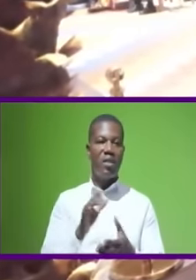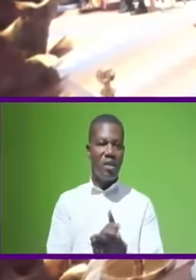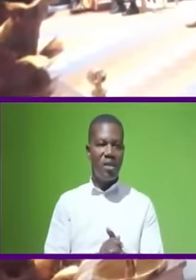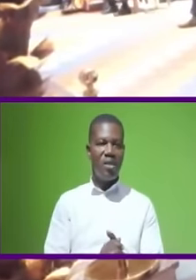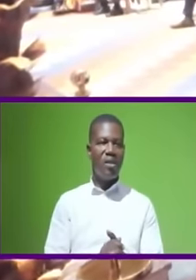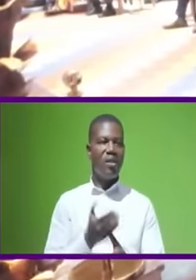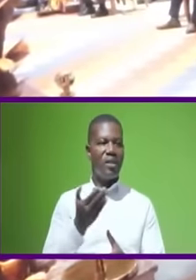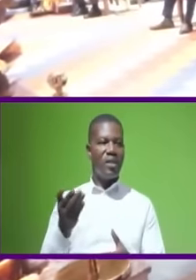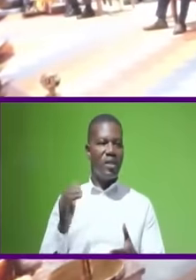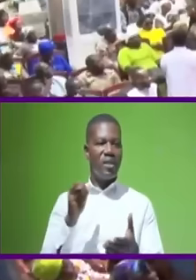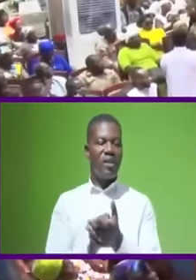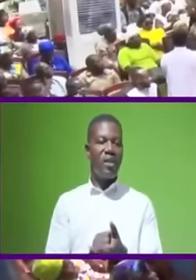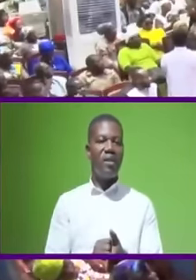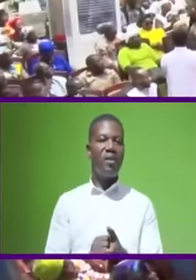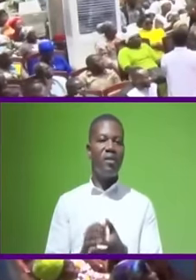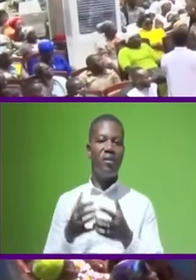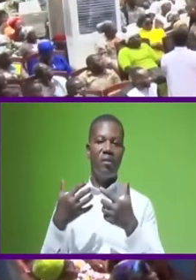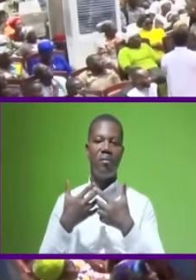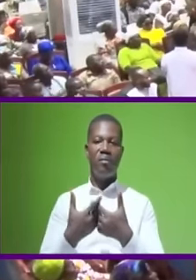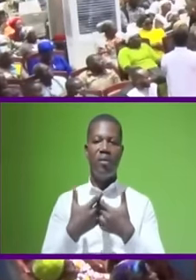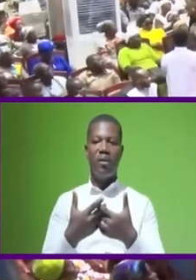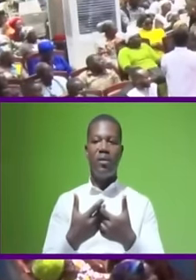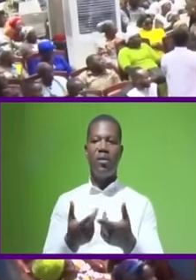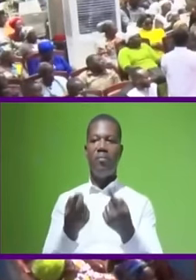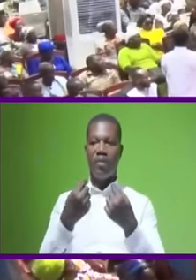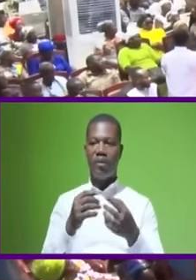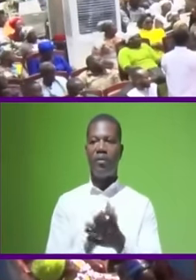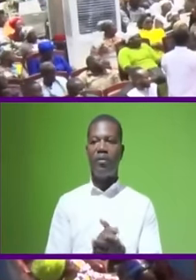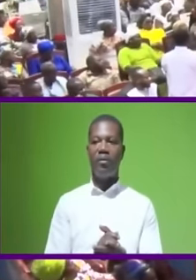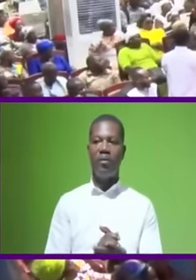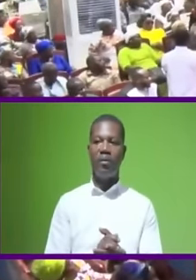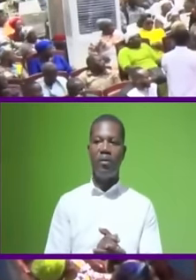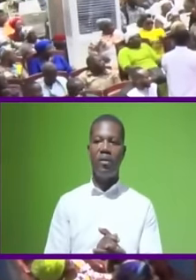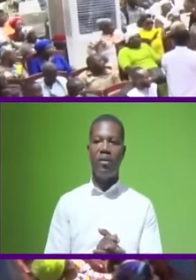now look at the gadgets that I have also imported.